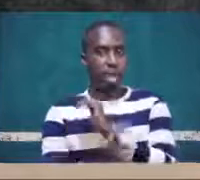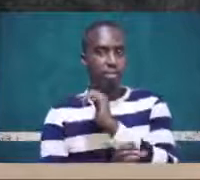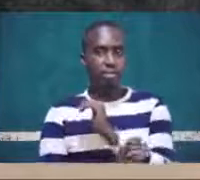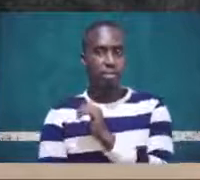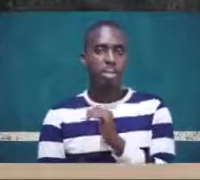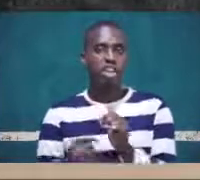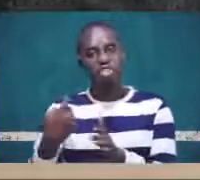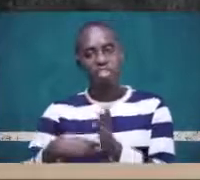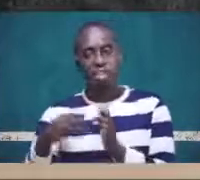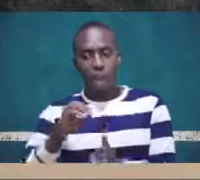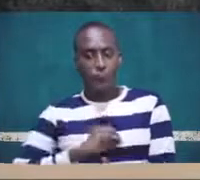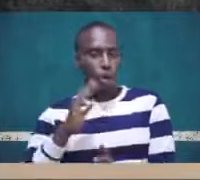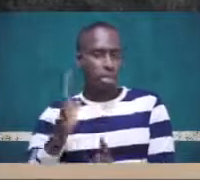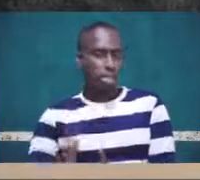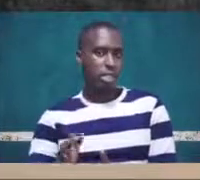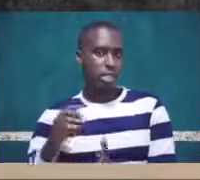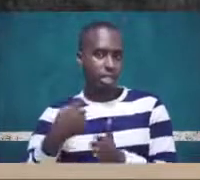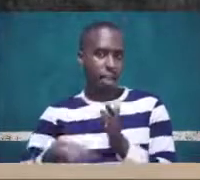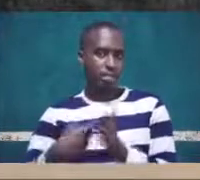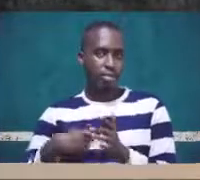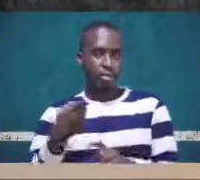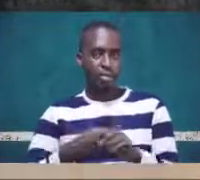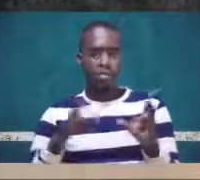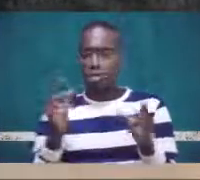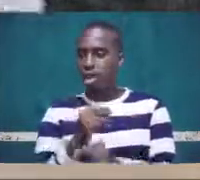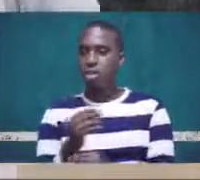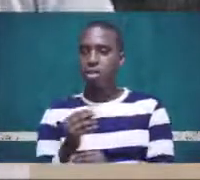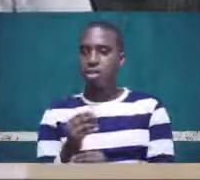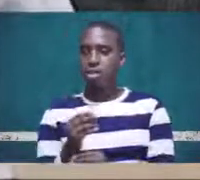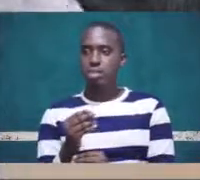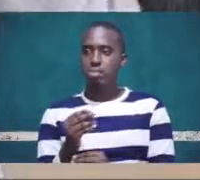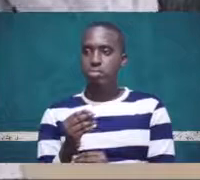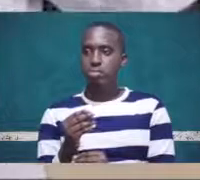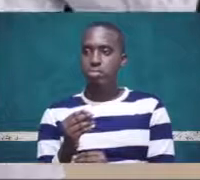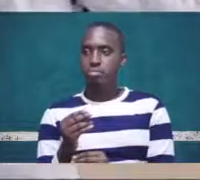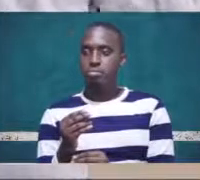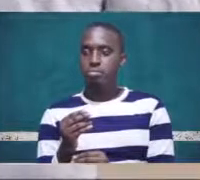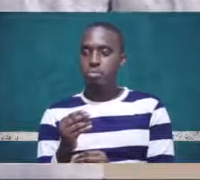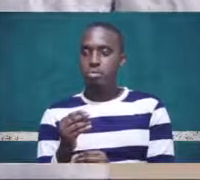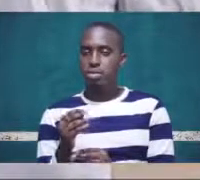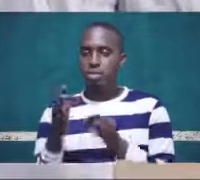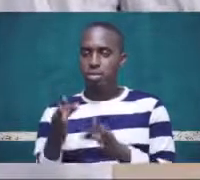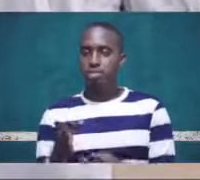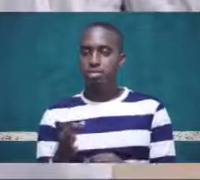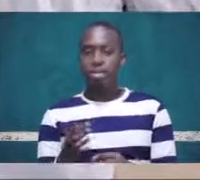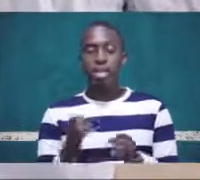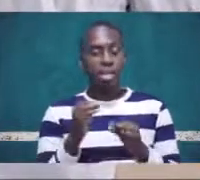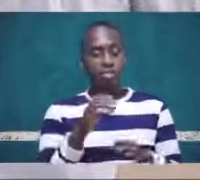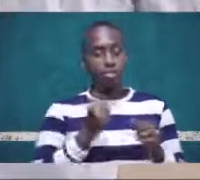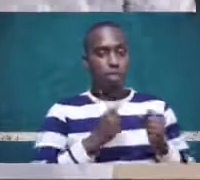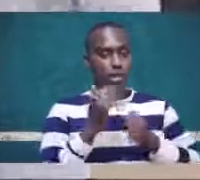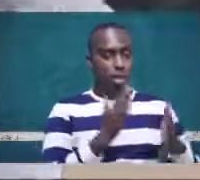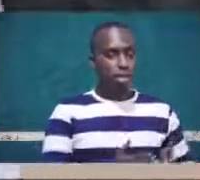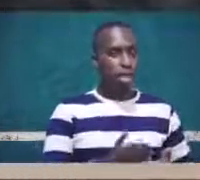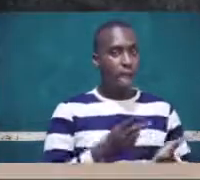own tax on commodities from non-member countries. An example, if a Rwandan is buying goods from Congo, Congo is